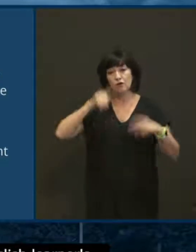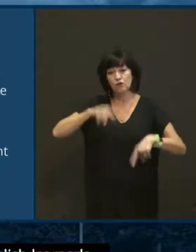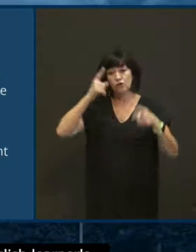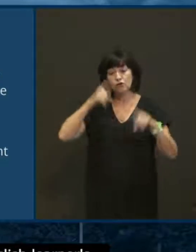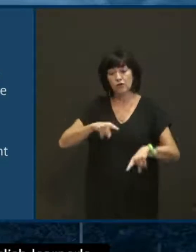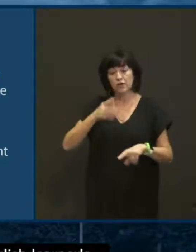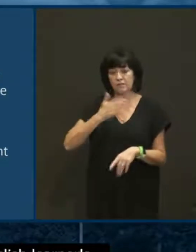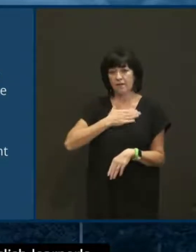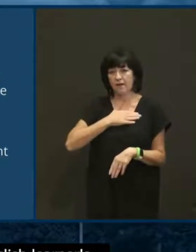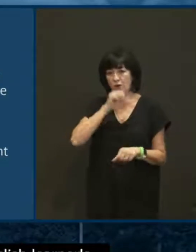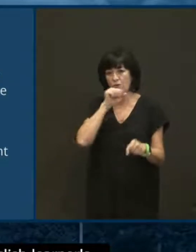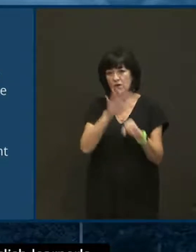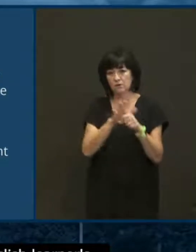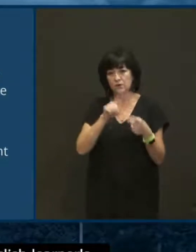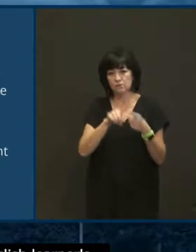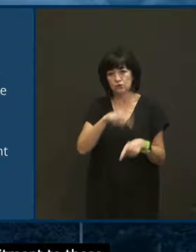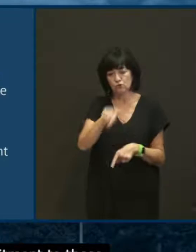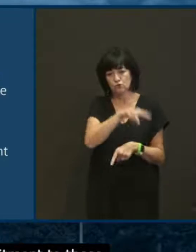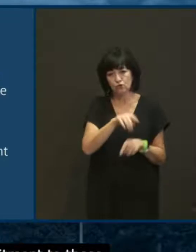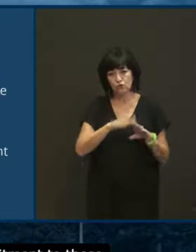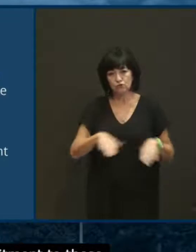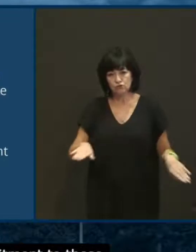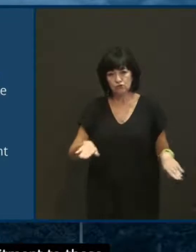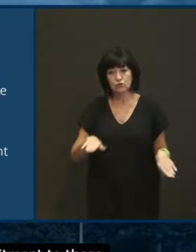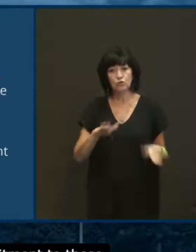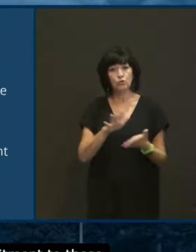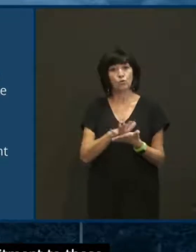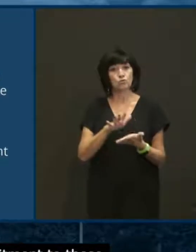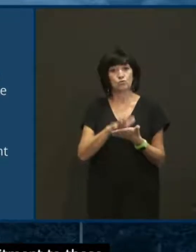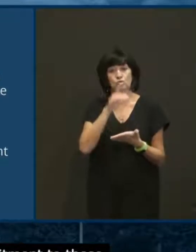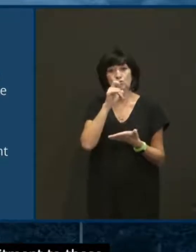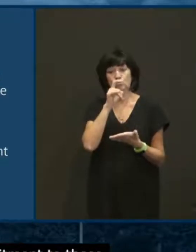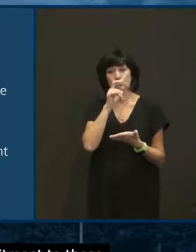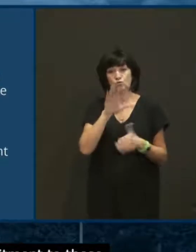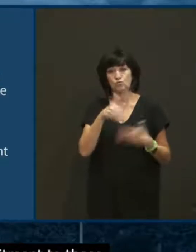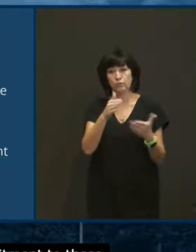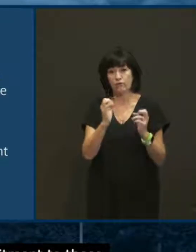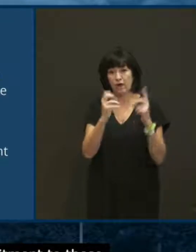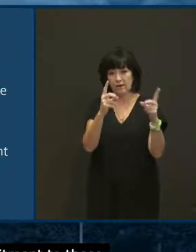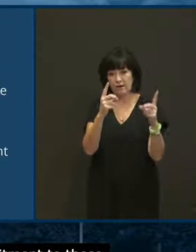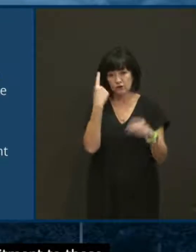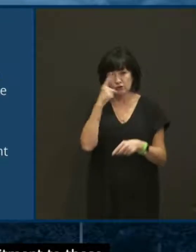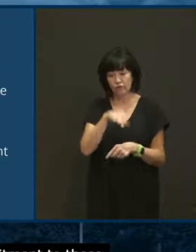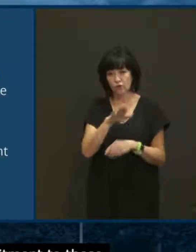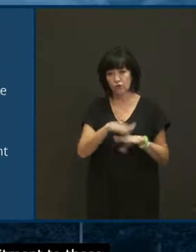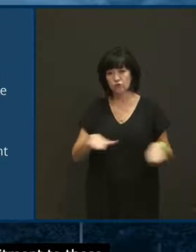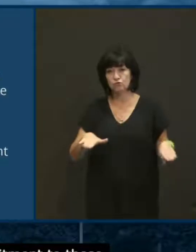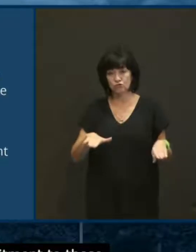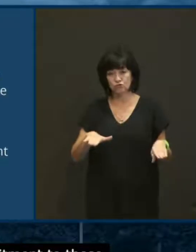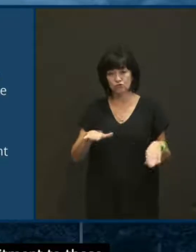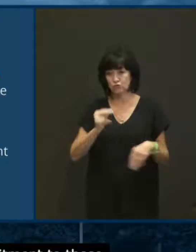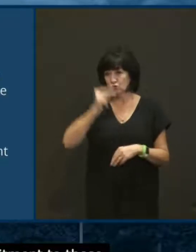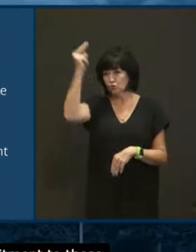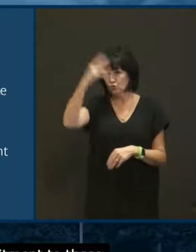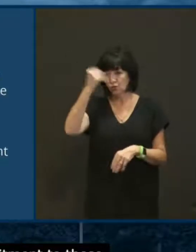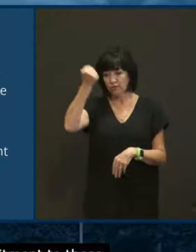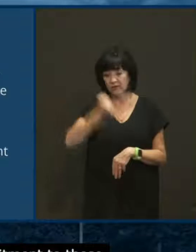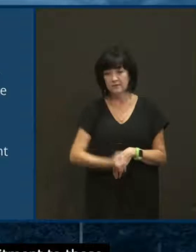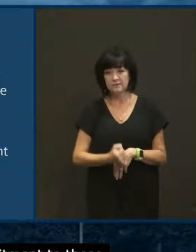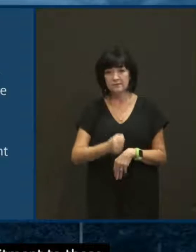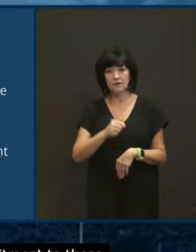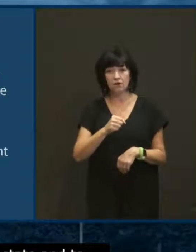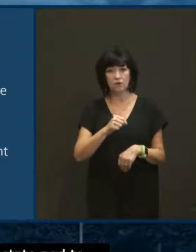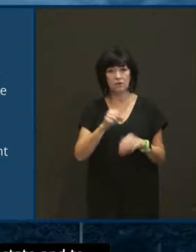these children, the schools that service them up and down our state, and to make commitments